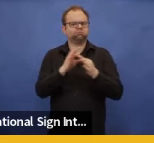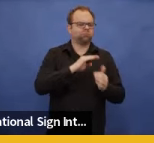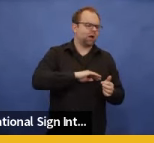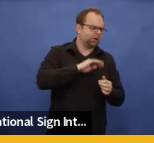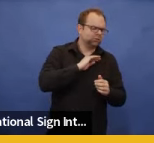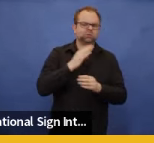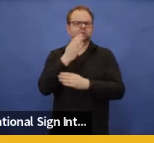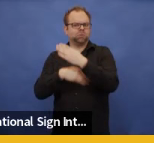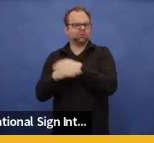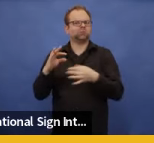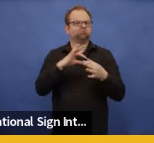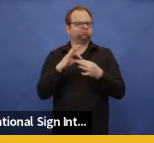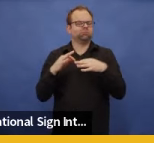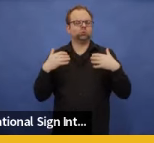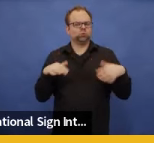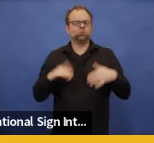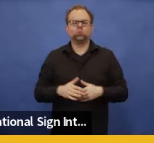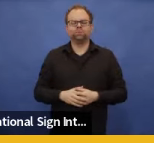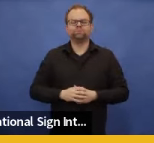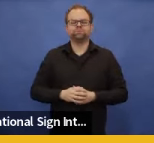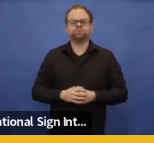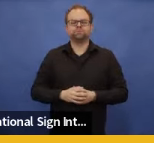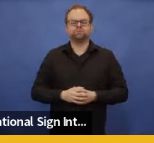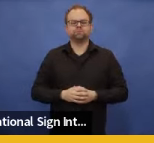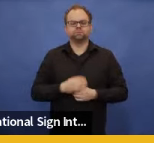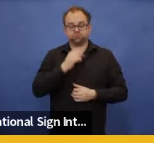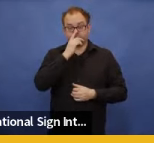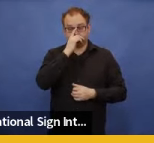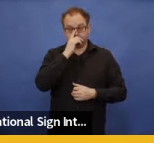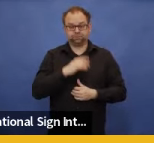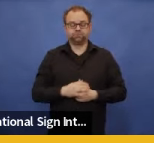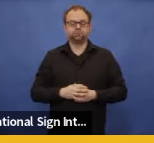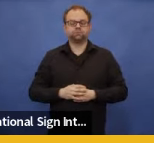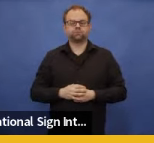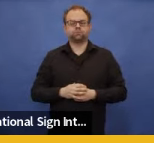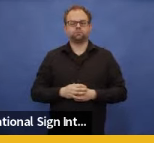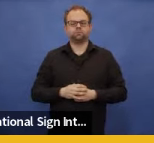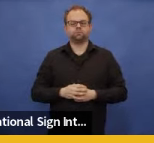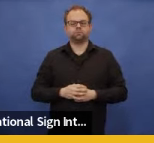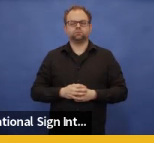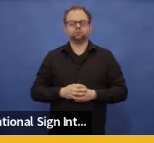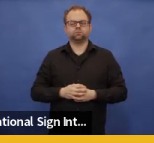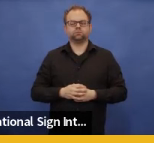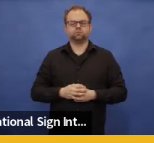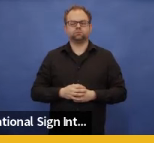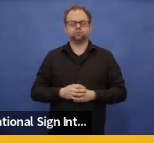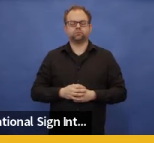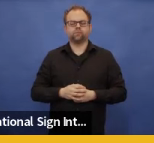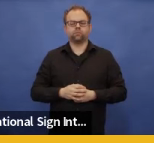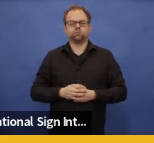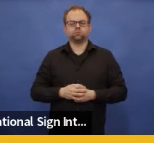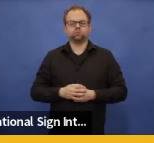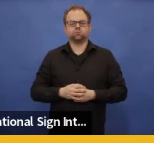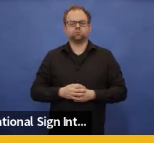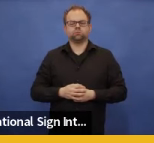myself, don't hesitate to use the question and answer function. So we would like to have the content discussion captured